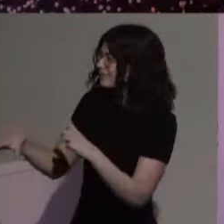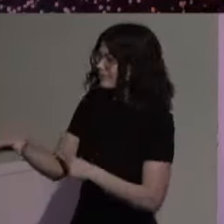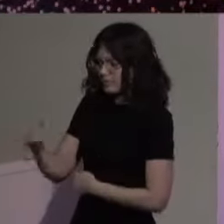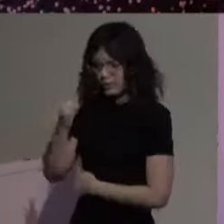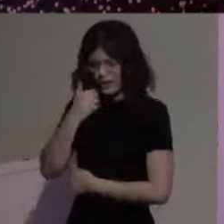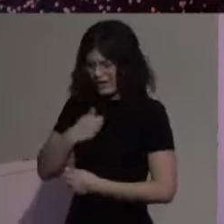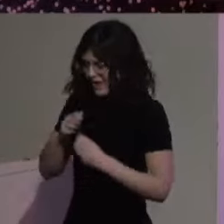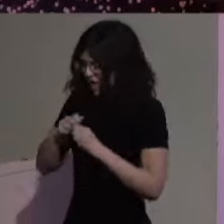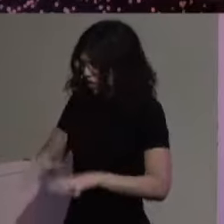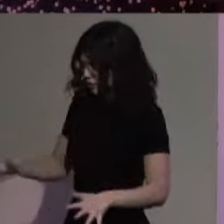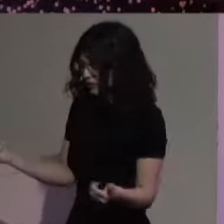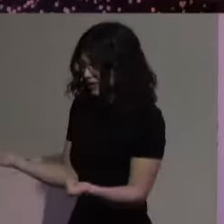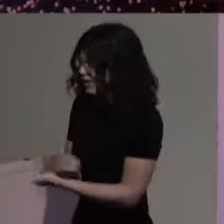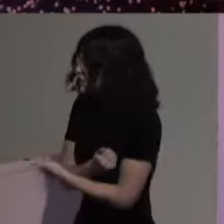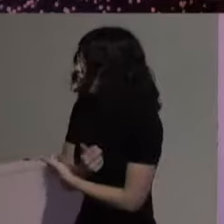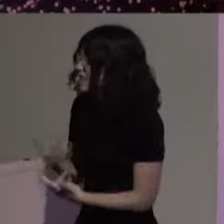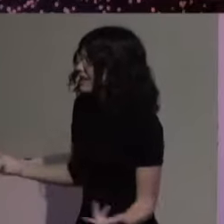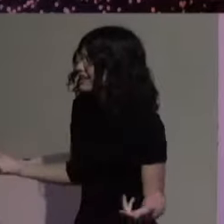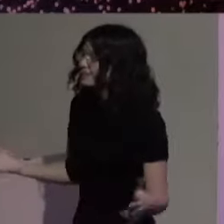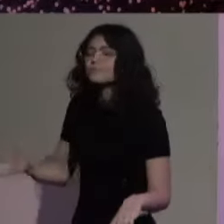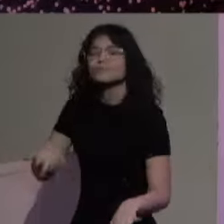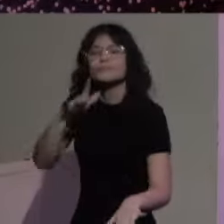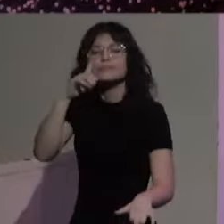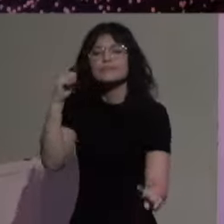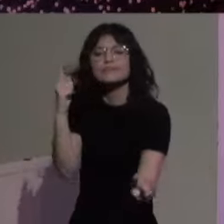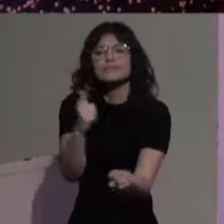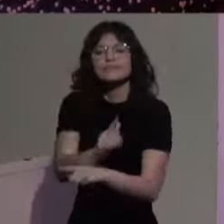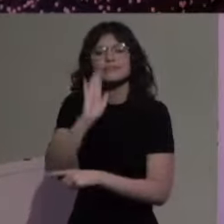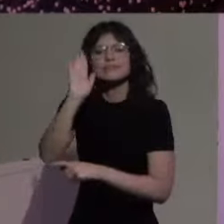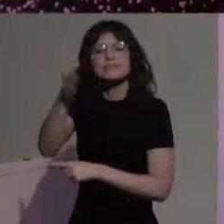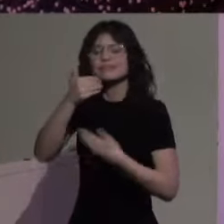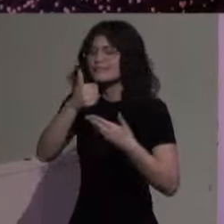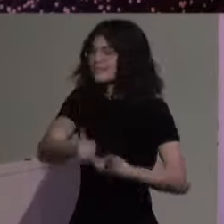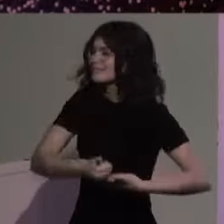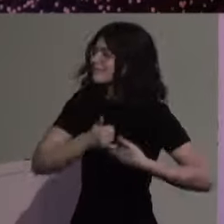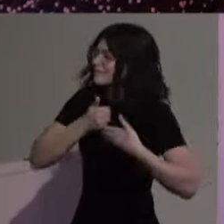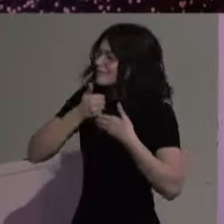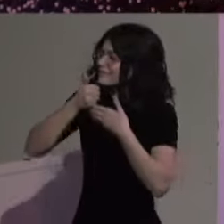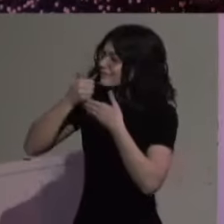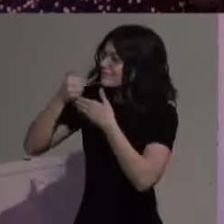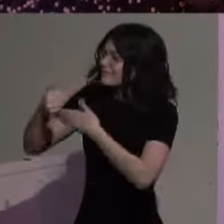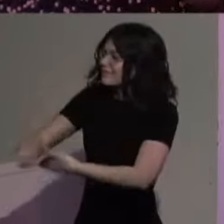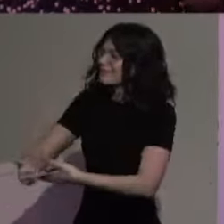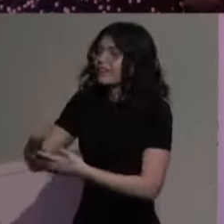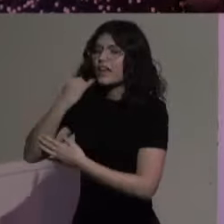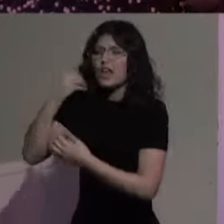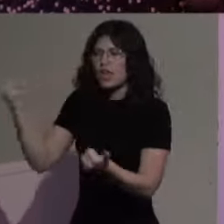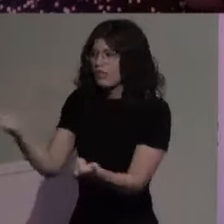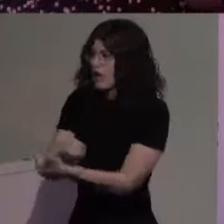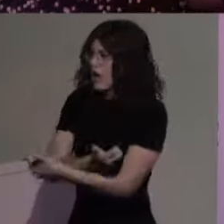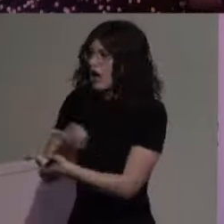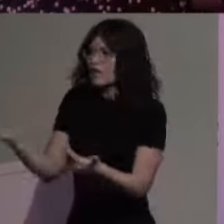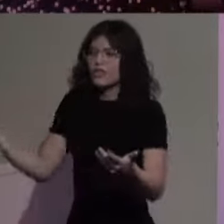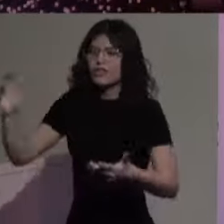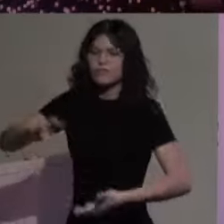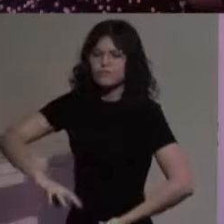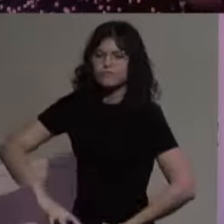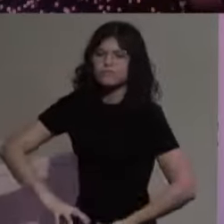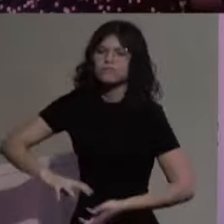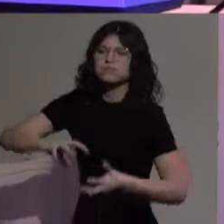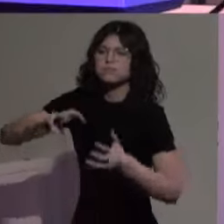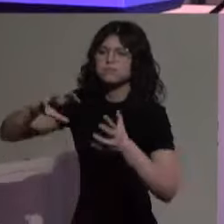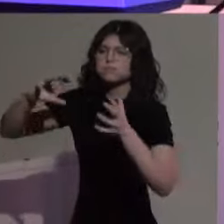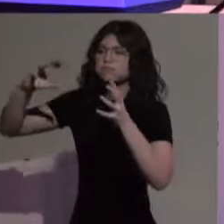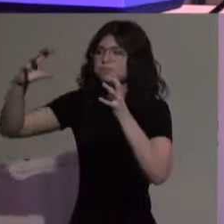lose it all? Oh, sister, I will help you out. Oh, if the sky comes